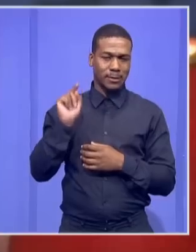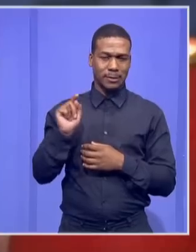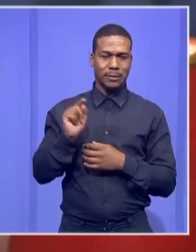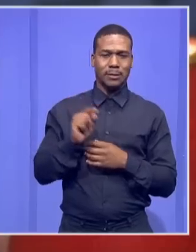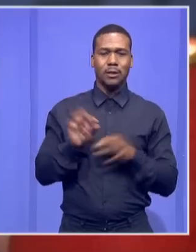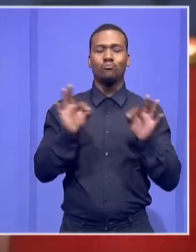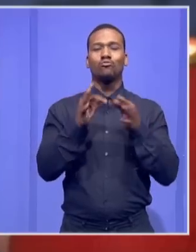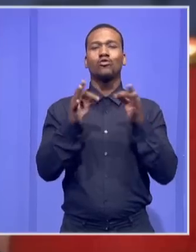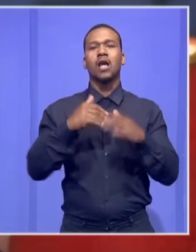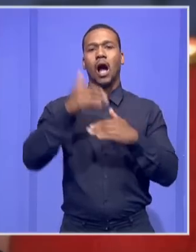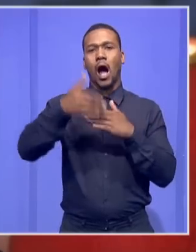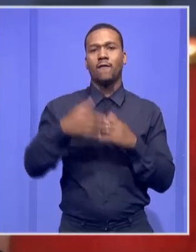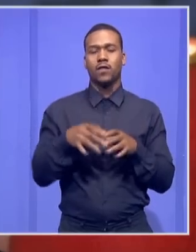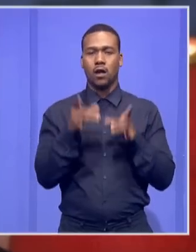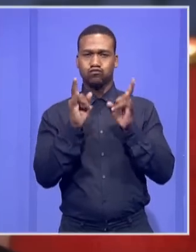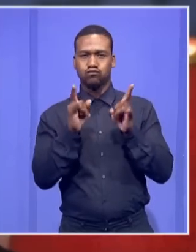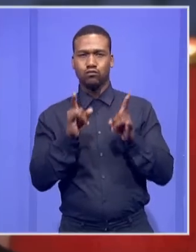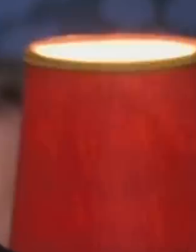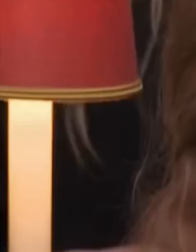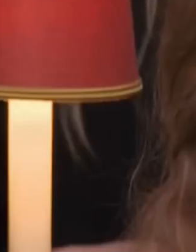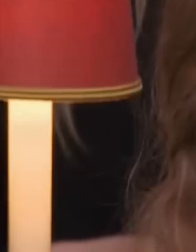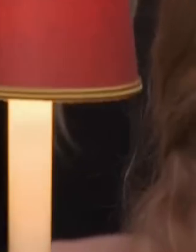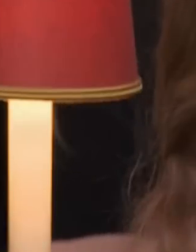media aspects of this.